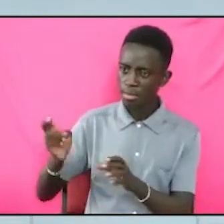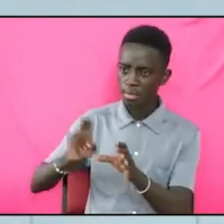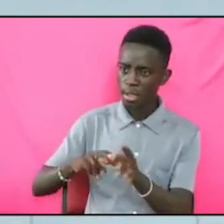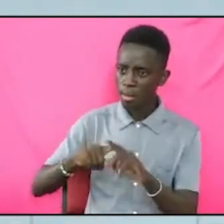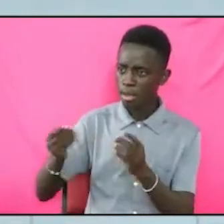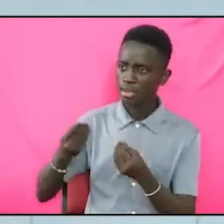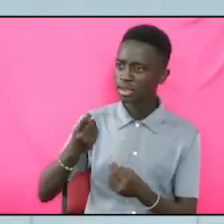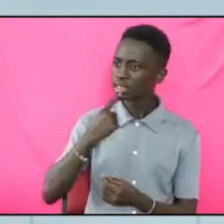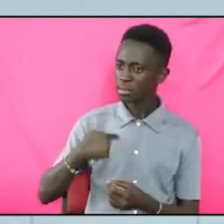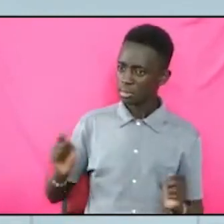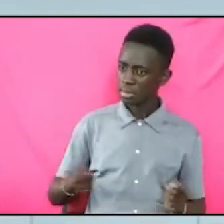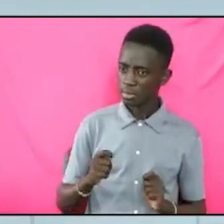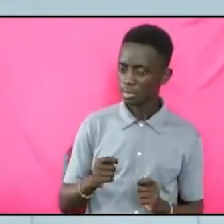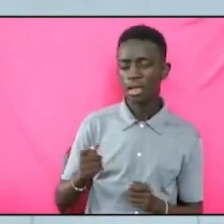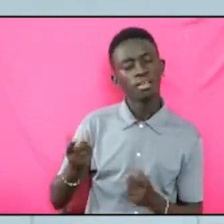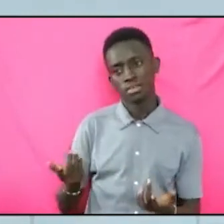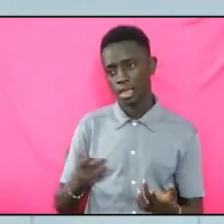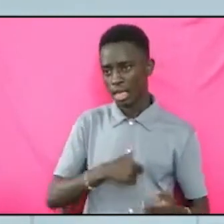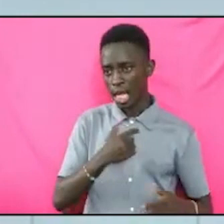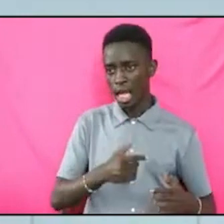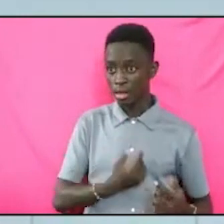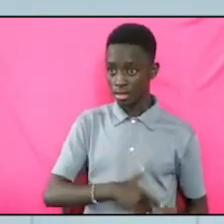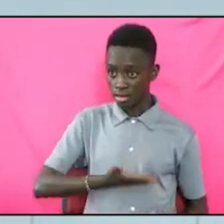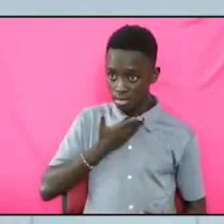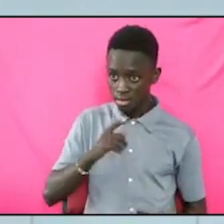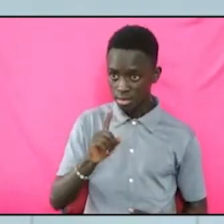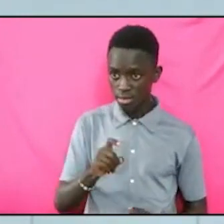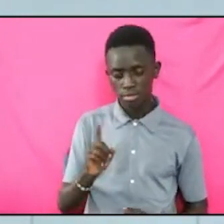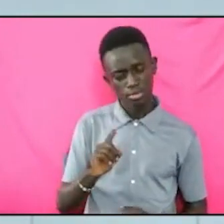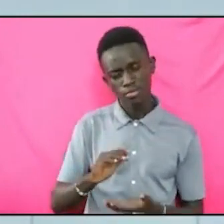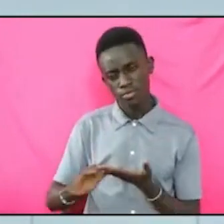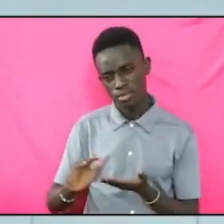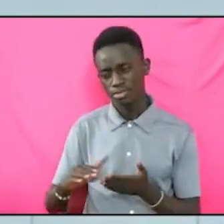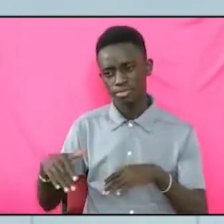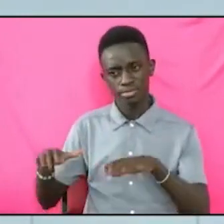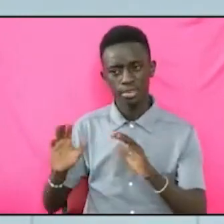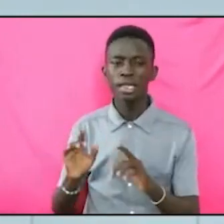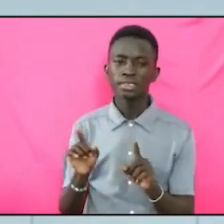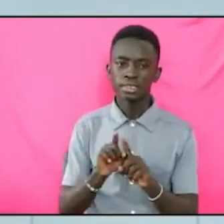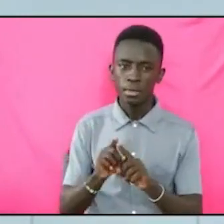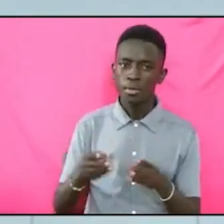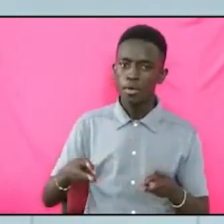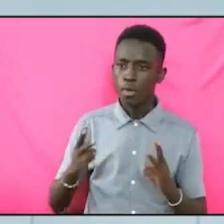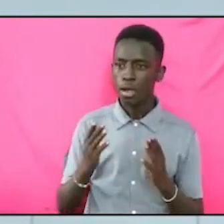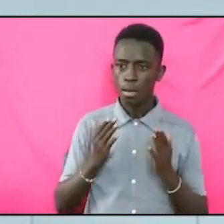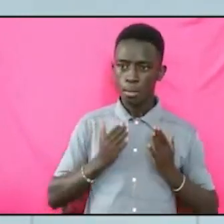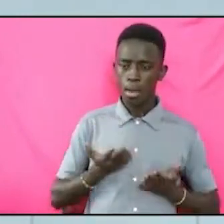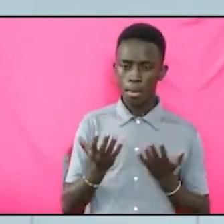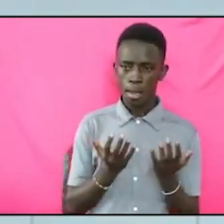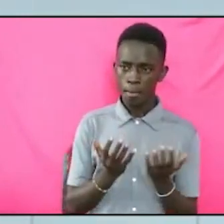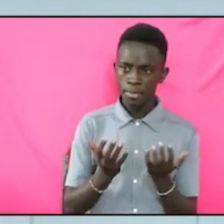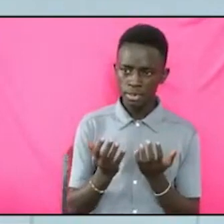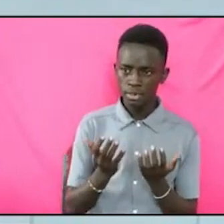business partner who has caused you so much pain and robbed you of your business deals? Please